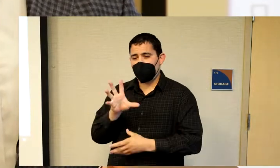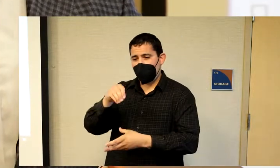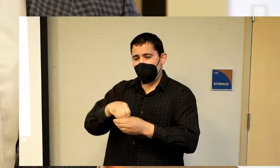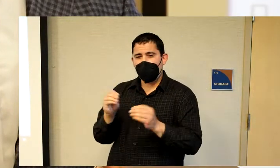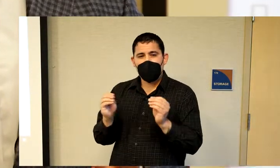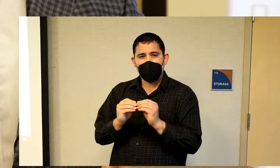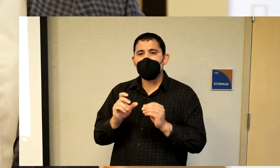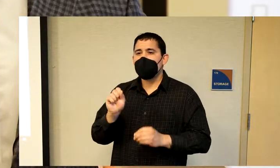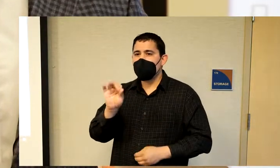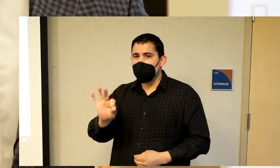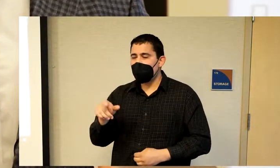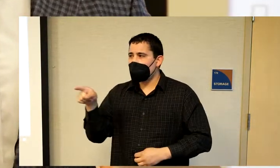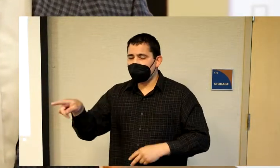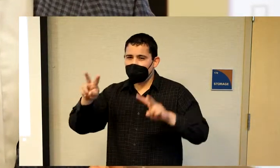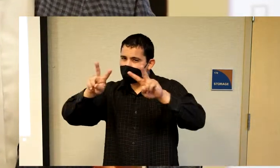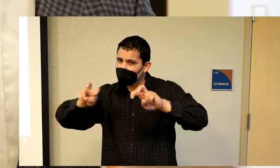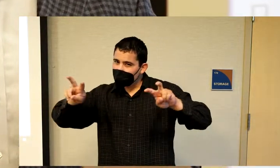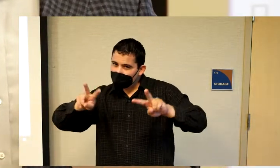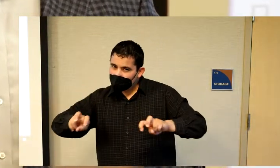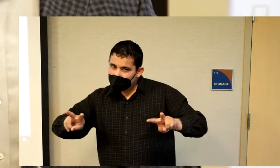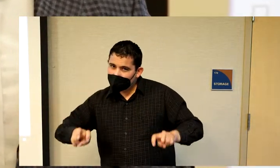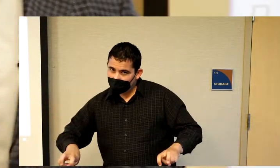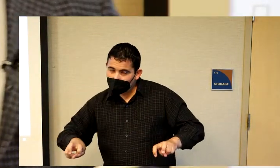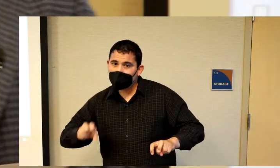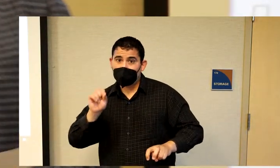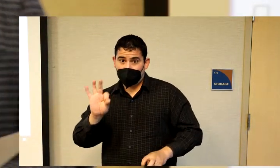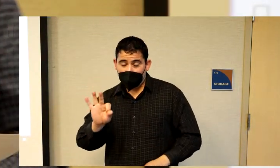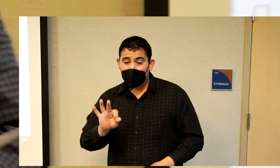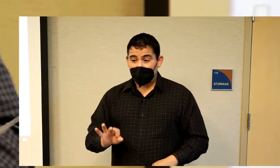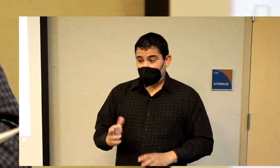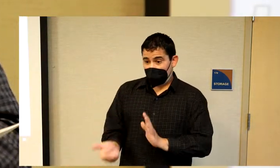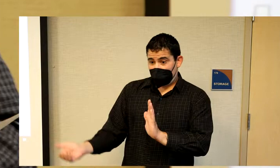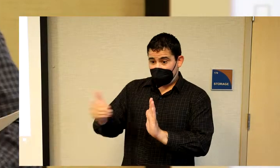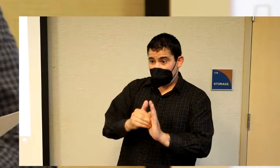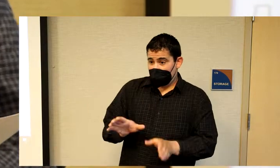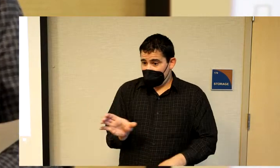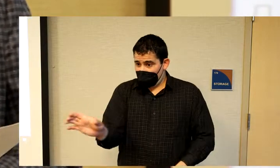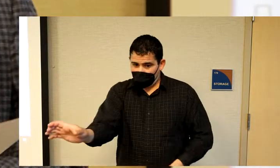subjective nature of redistricting. And what I mean by that is